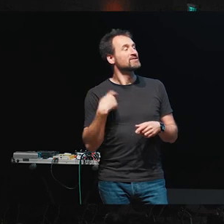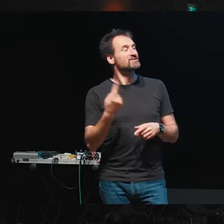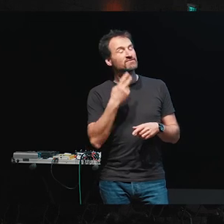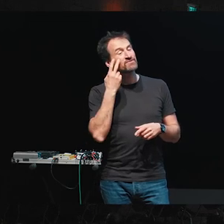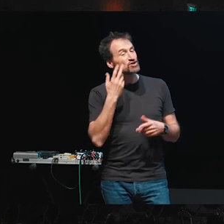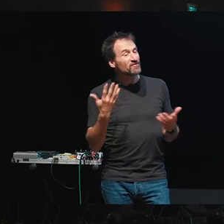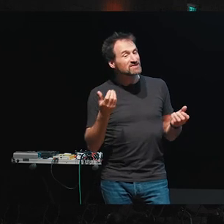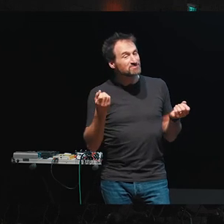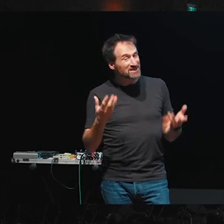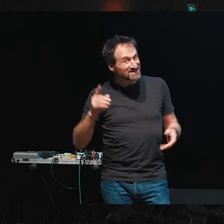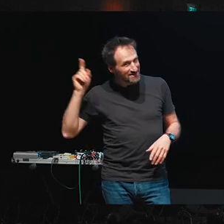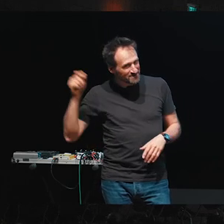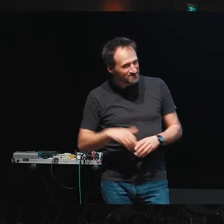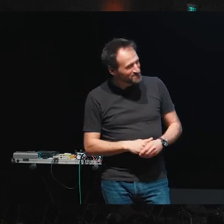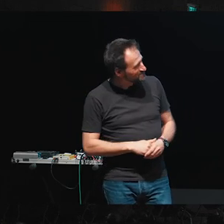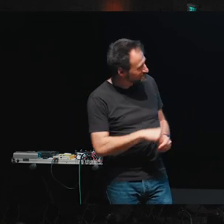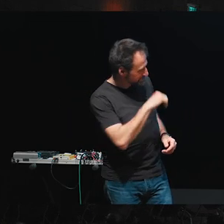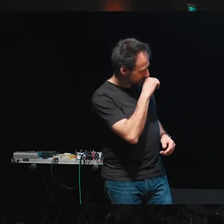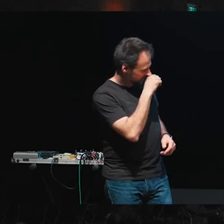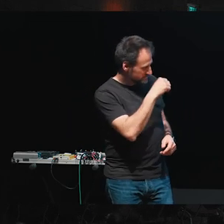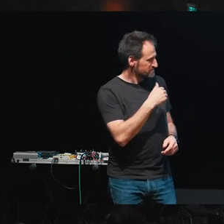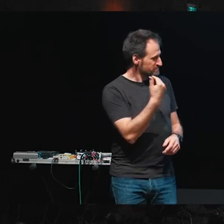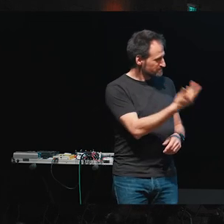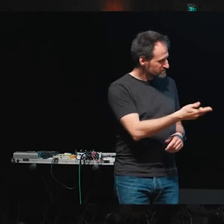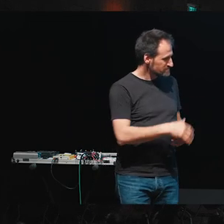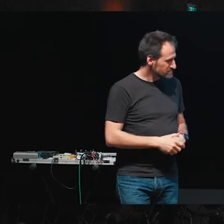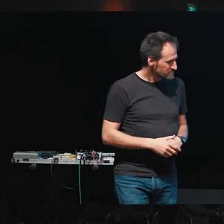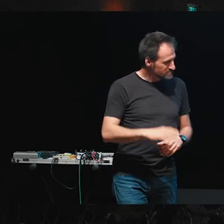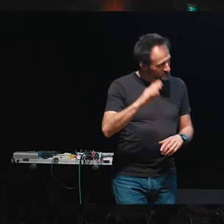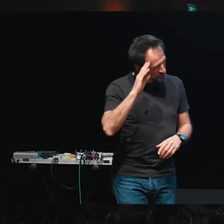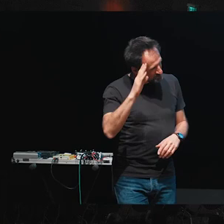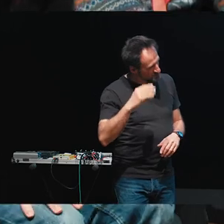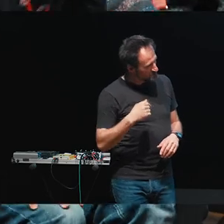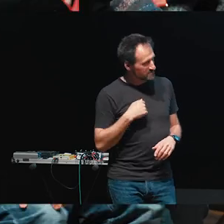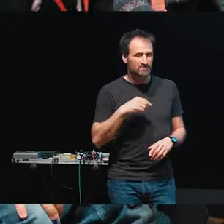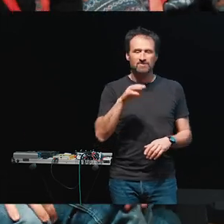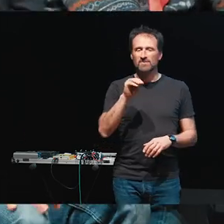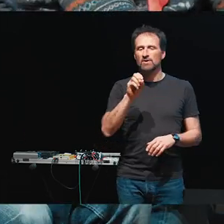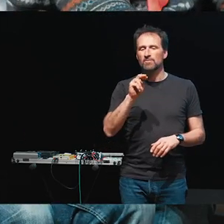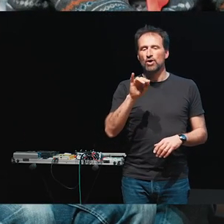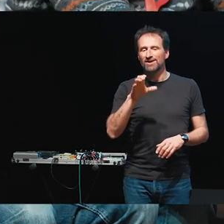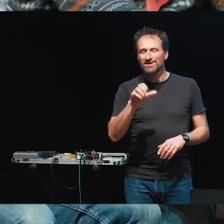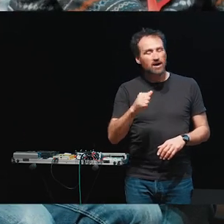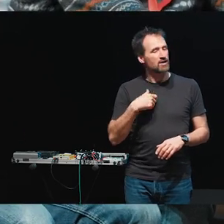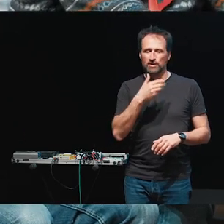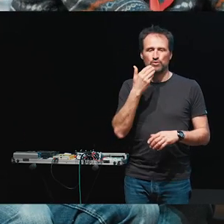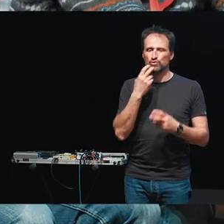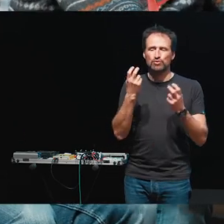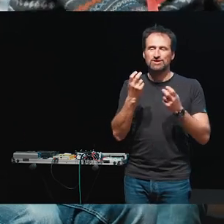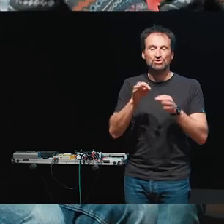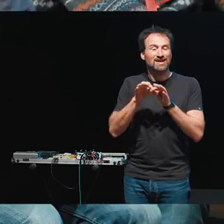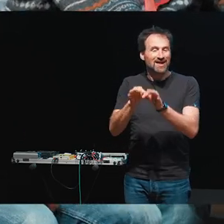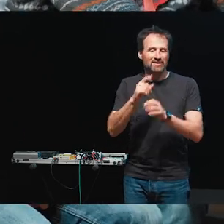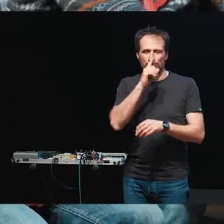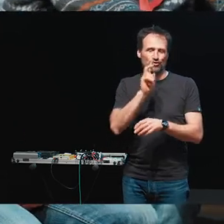what happened in the DeepTrack. So please. Hi, I'm Mariko. I didn't lead any sessions. I attended it. And that's why